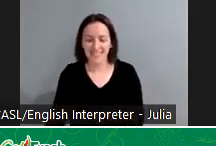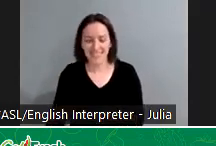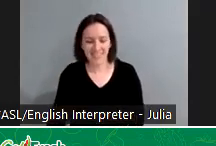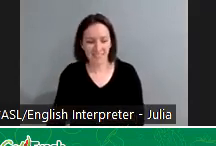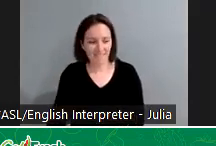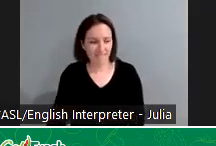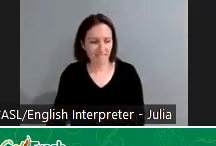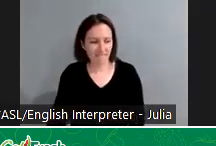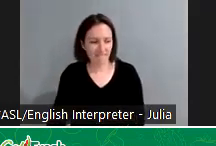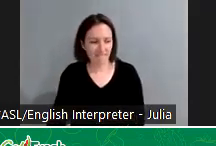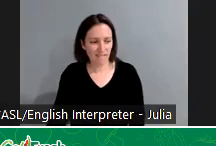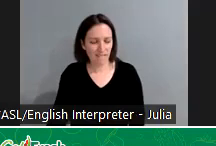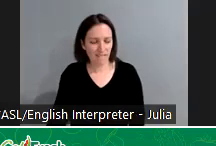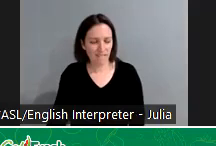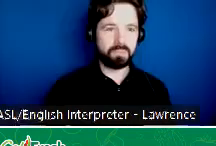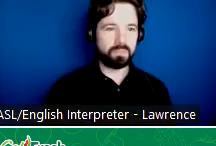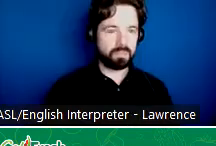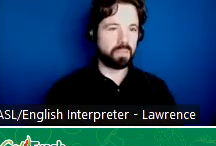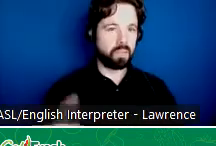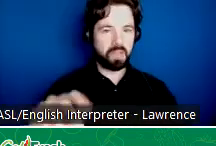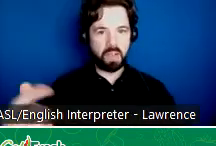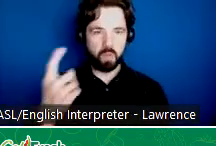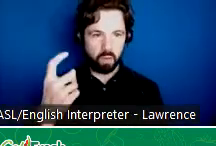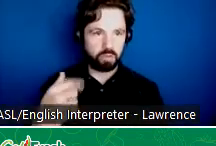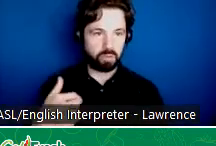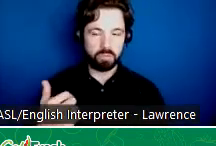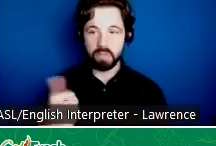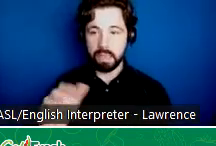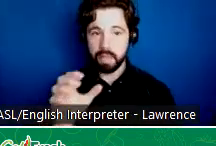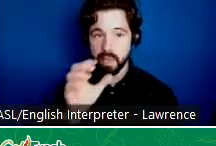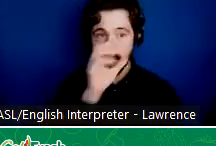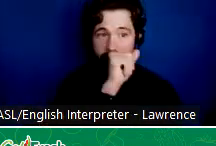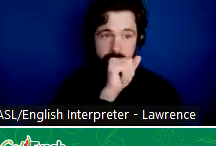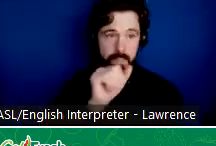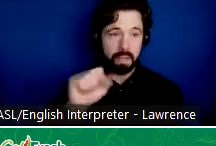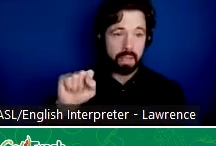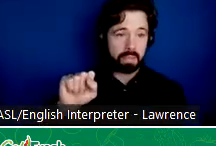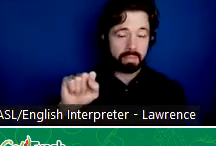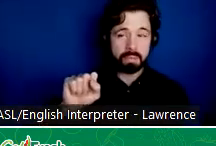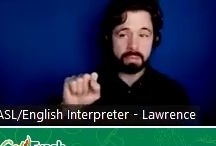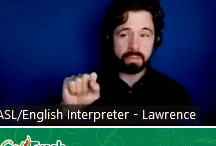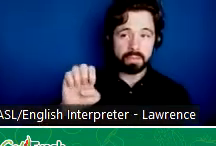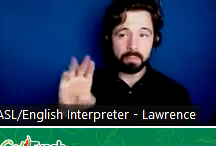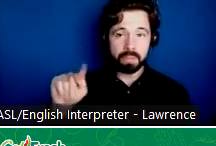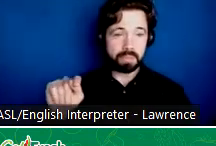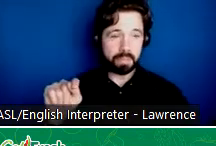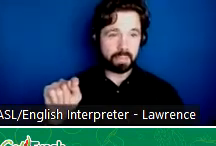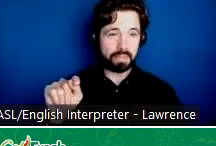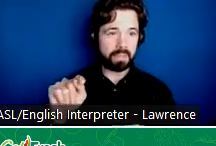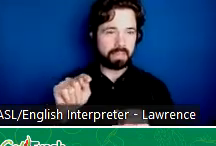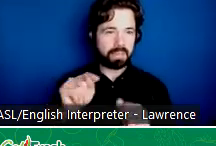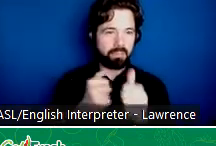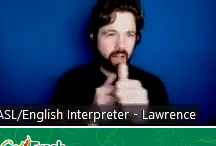And here we have another question. Do you have an estimated S-EBT eligibility broken down by county as